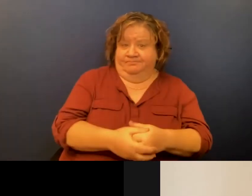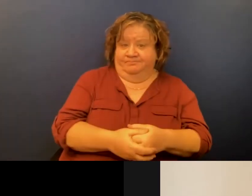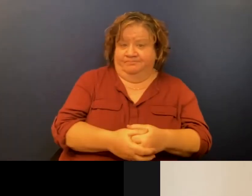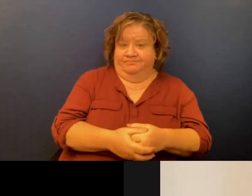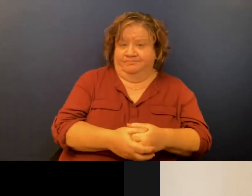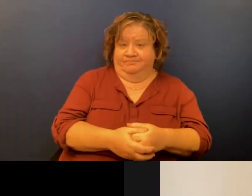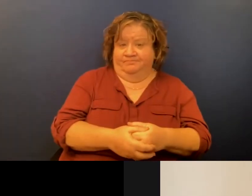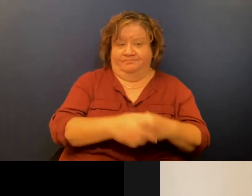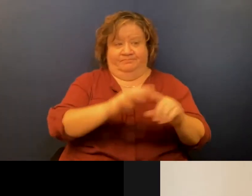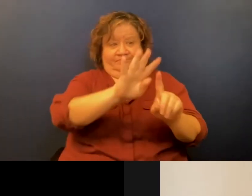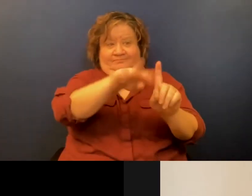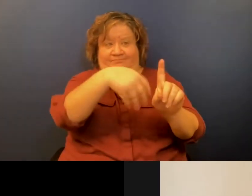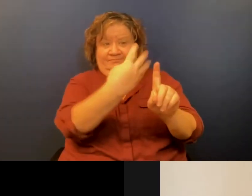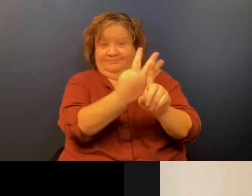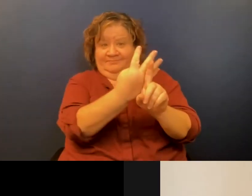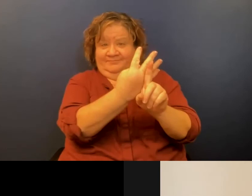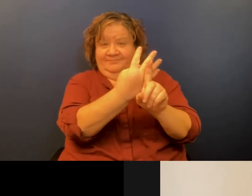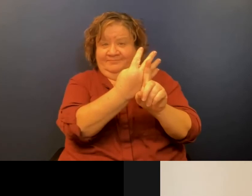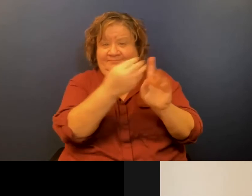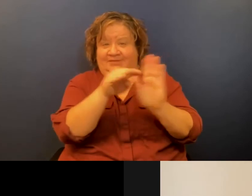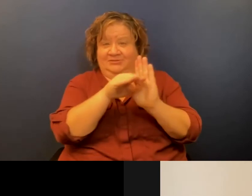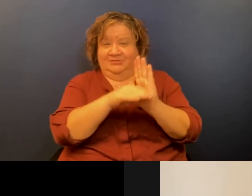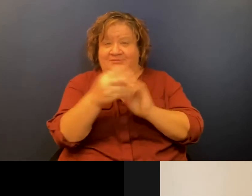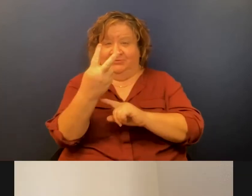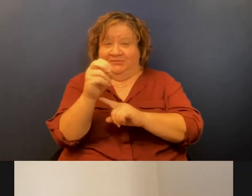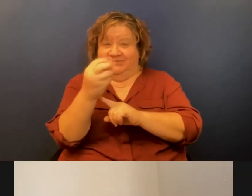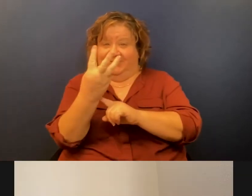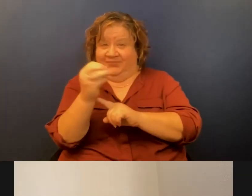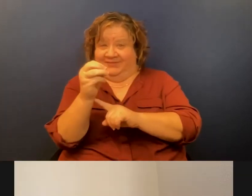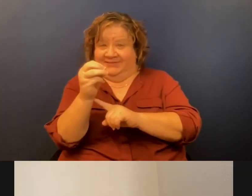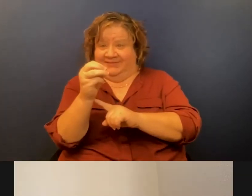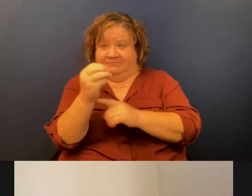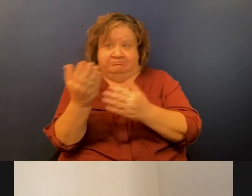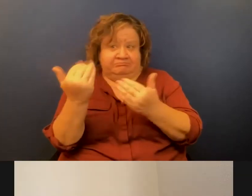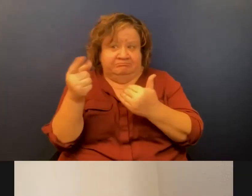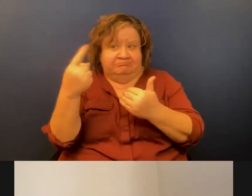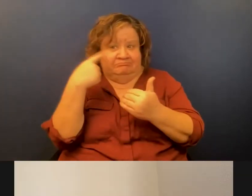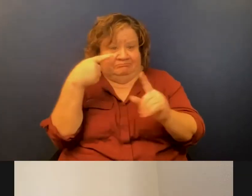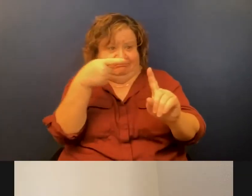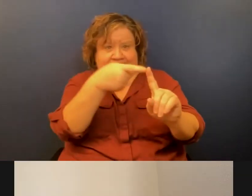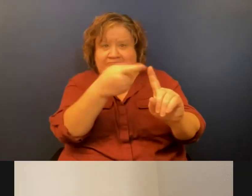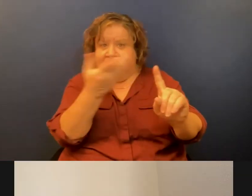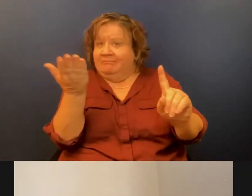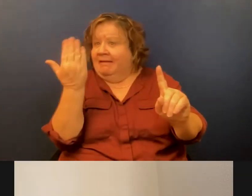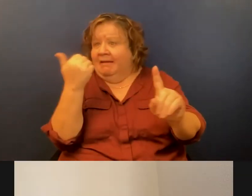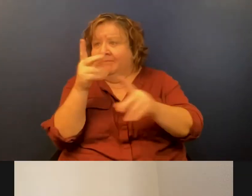Amelia, please, can you go first? Amelia, please, what would you like to say regarding what I've just asked?